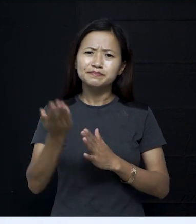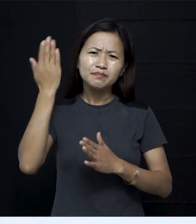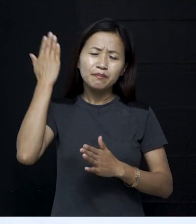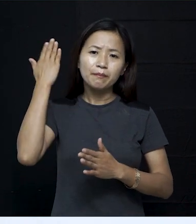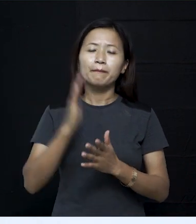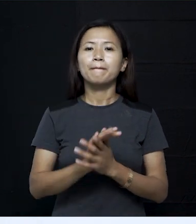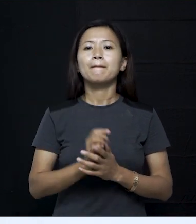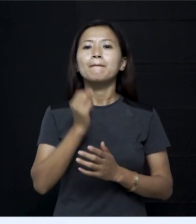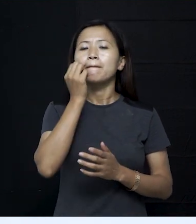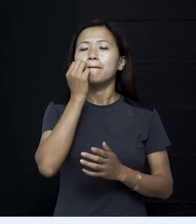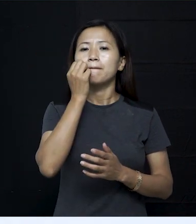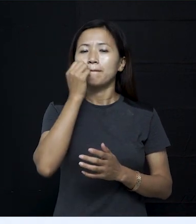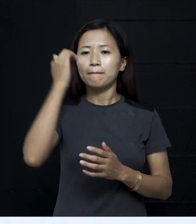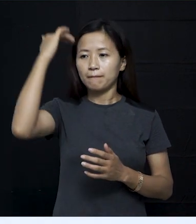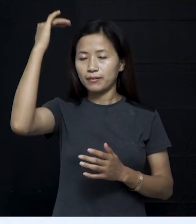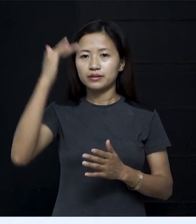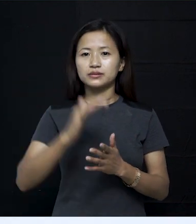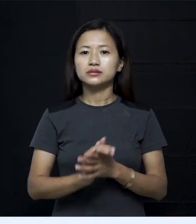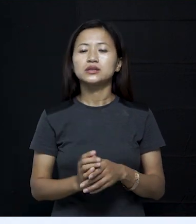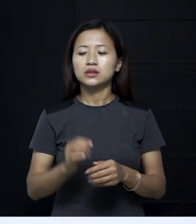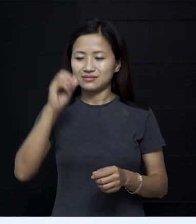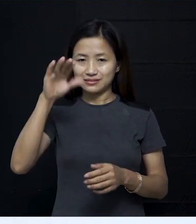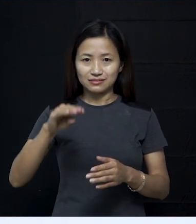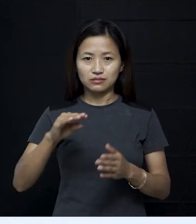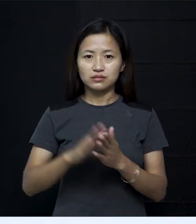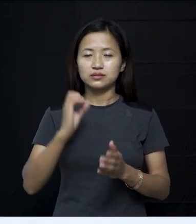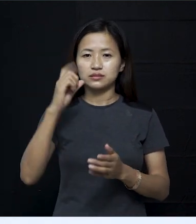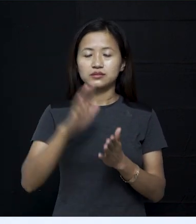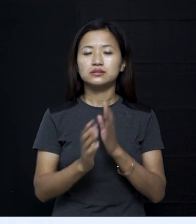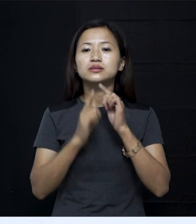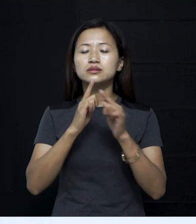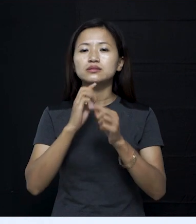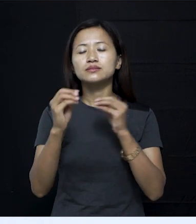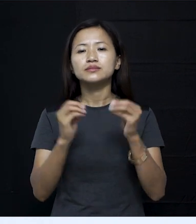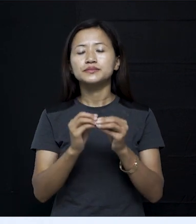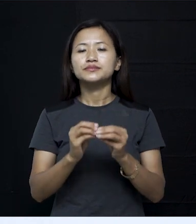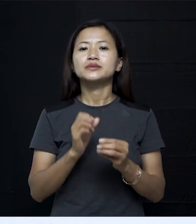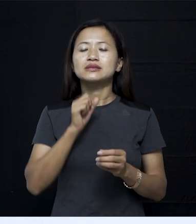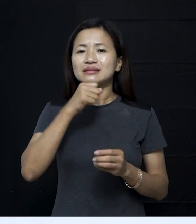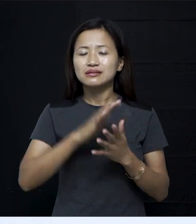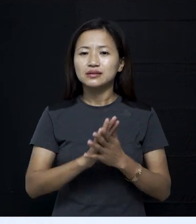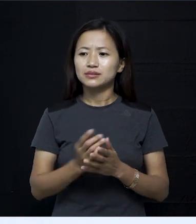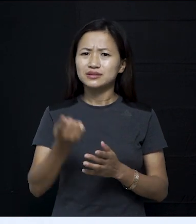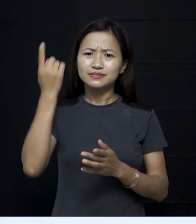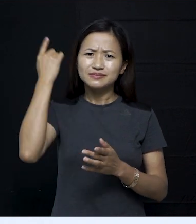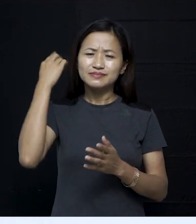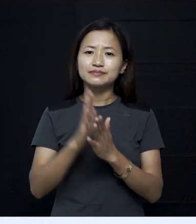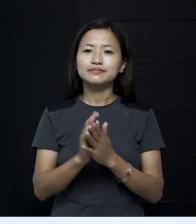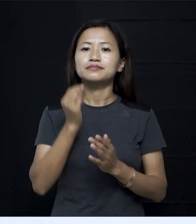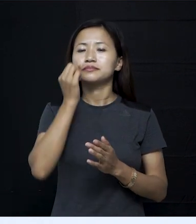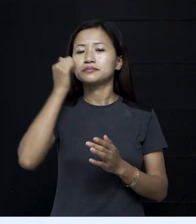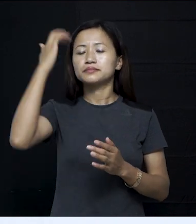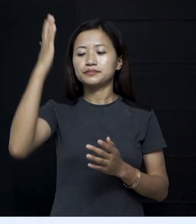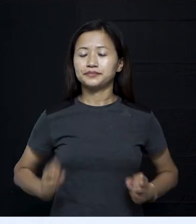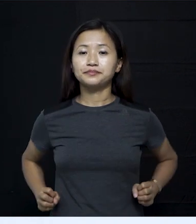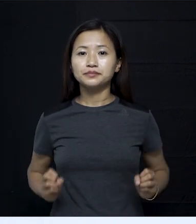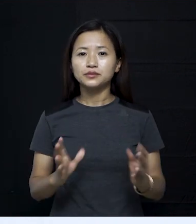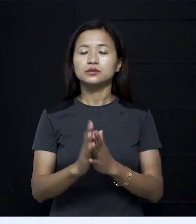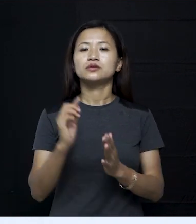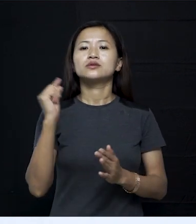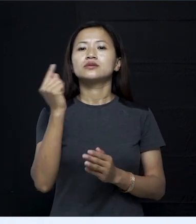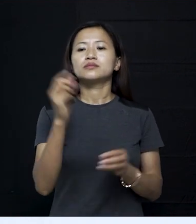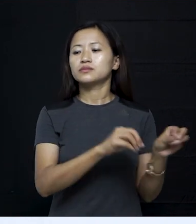in your lower classes. So when we talk about the early man, we all know that the early man, okay, in the beginning they